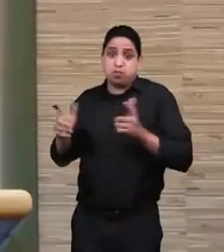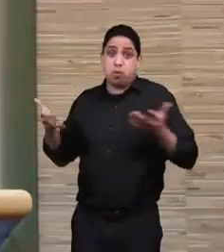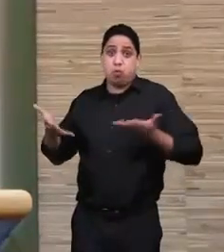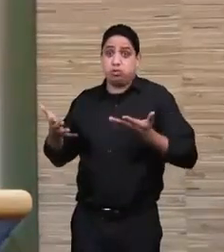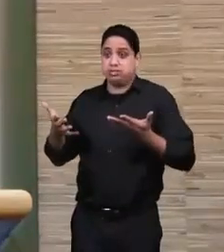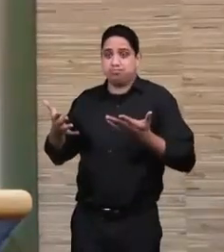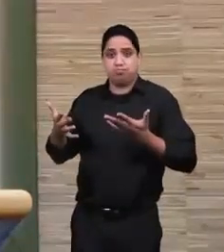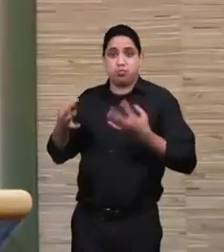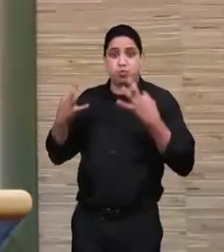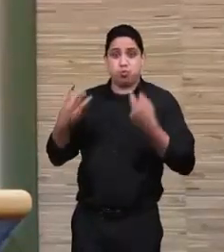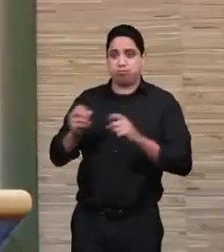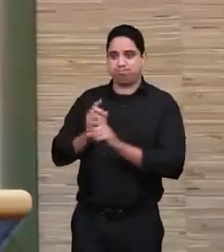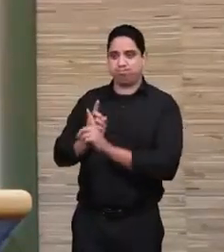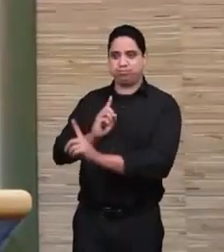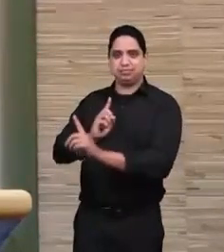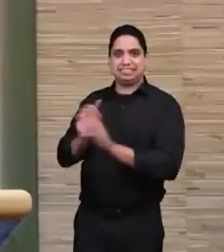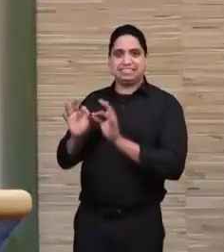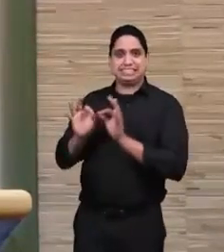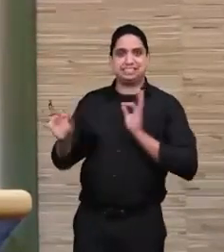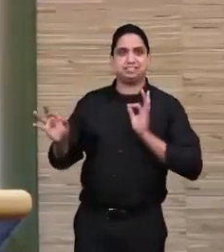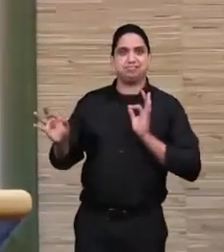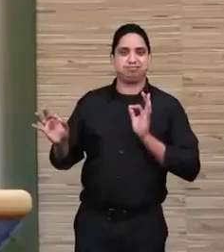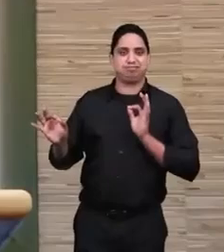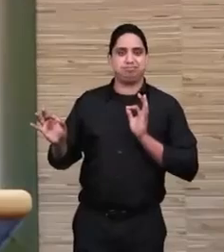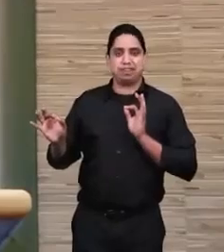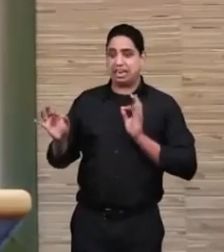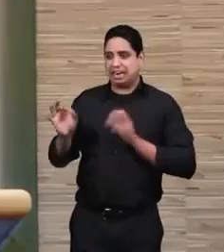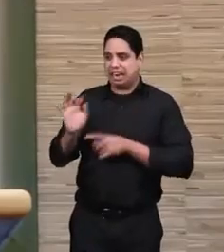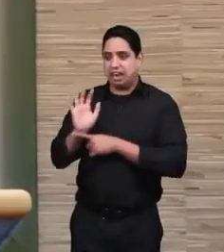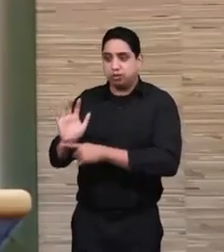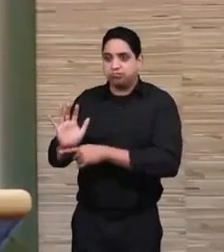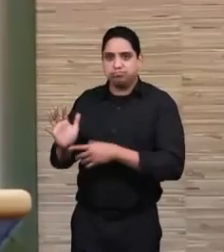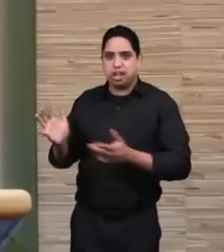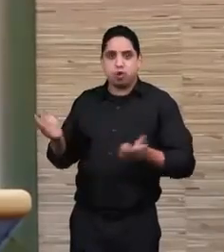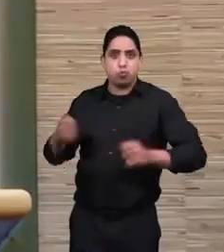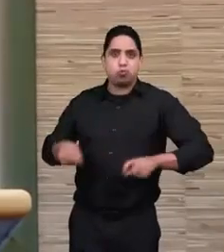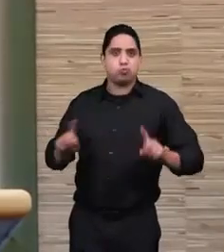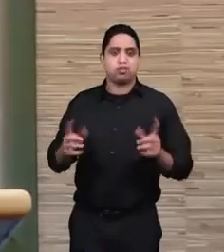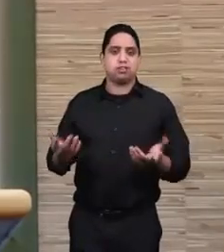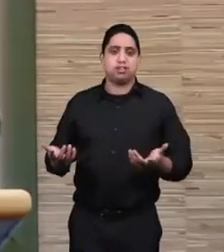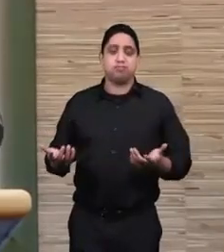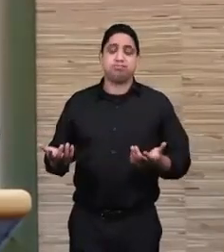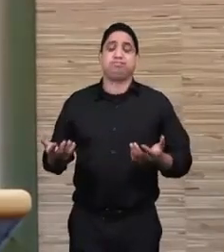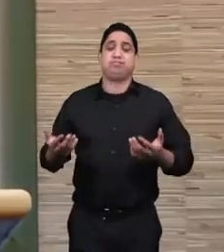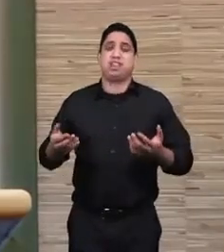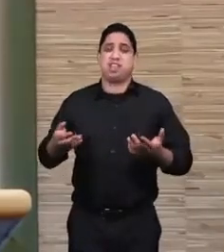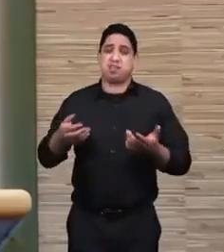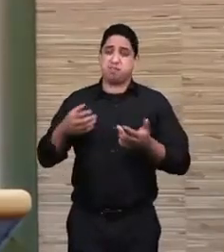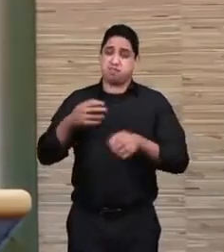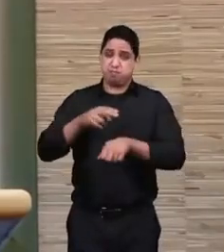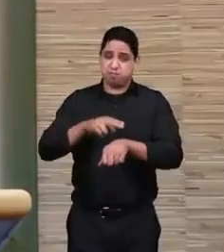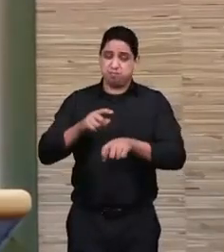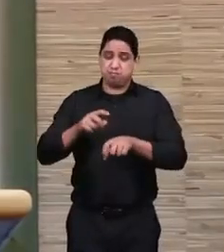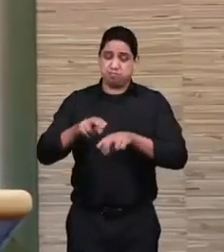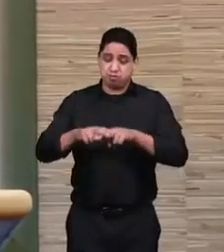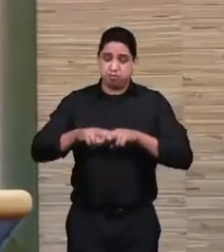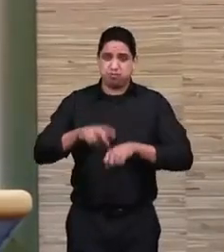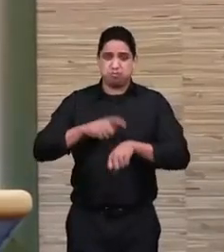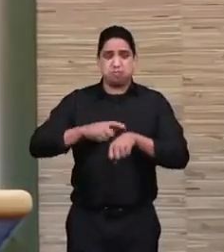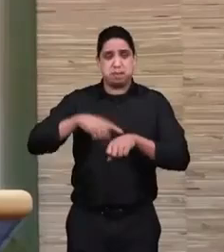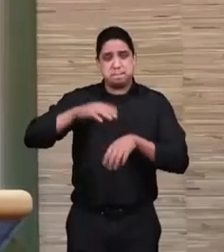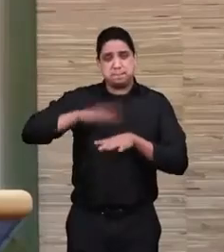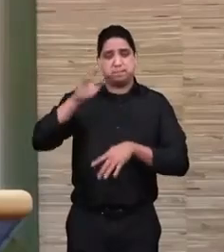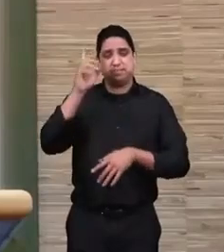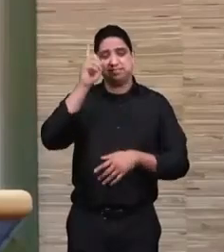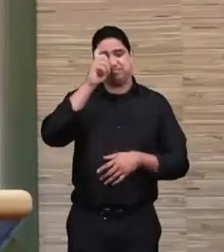have, and we cannot avoid it. This is our word and